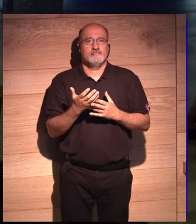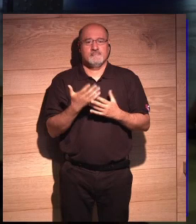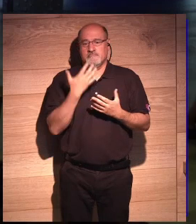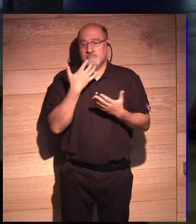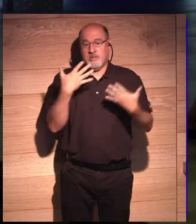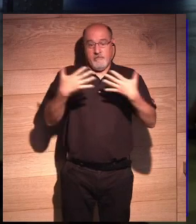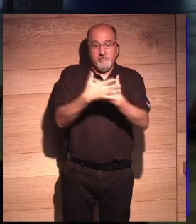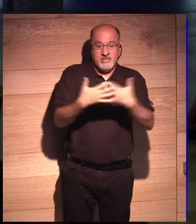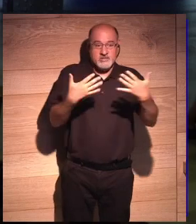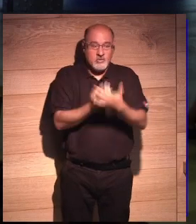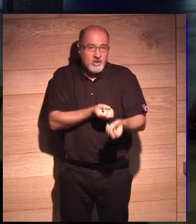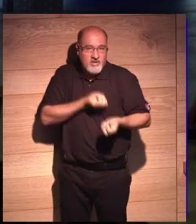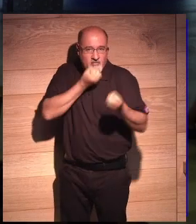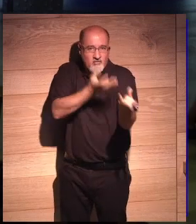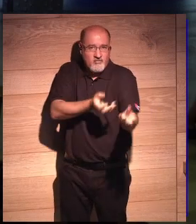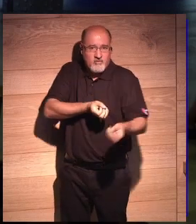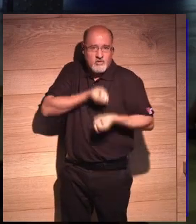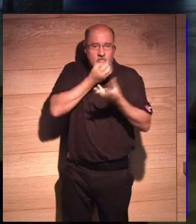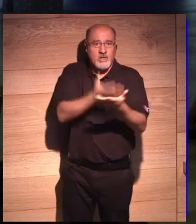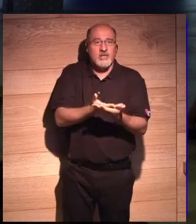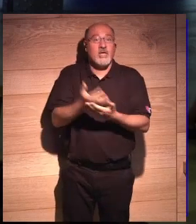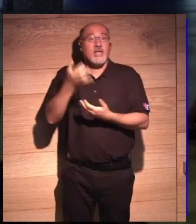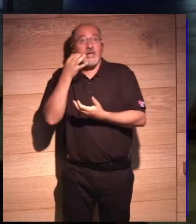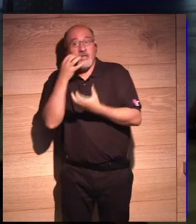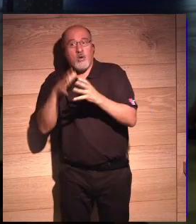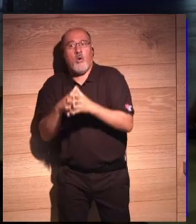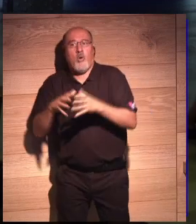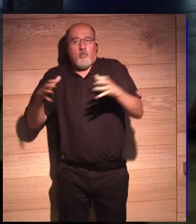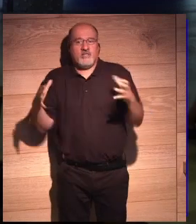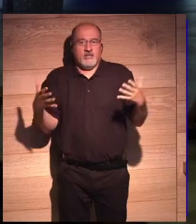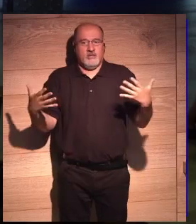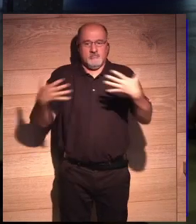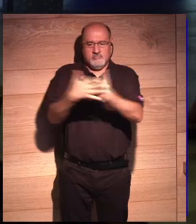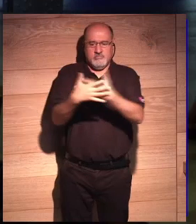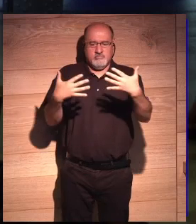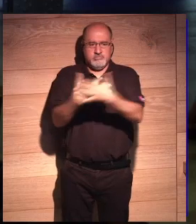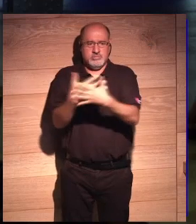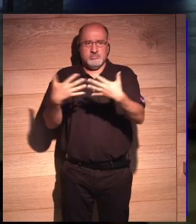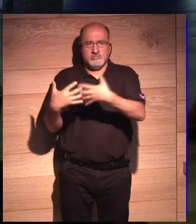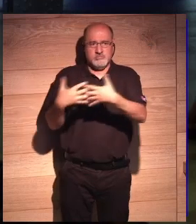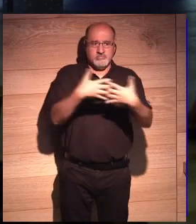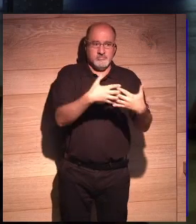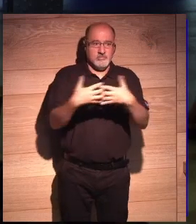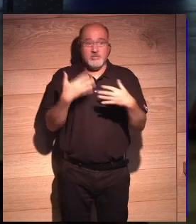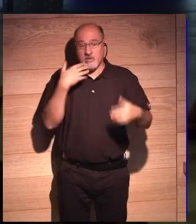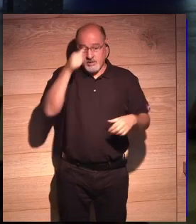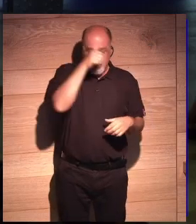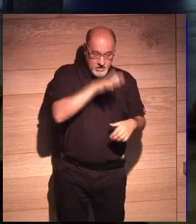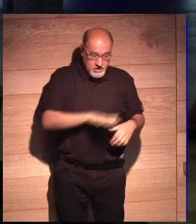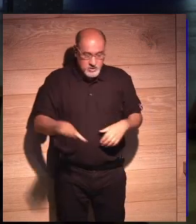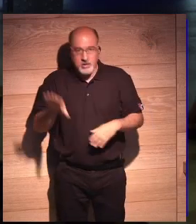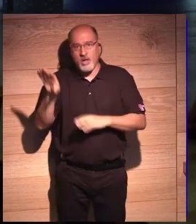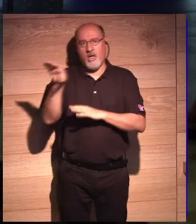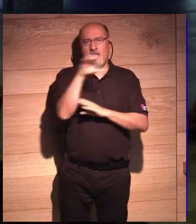regarding how to mix information and augmented reality. How to